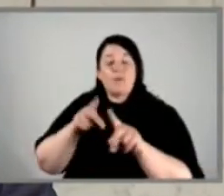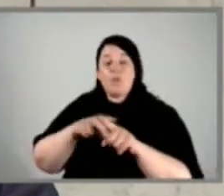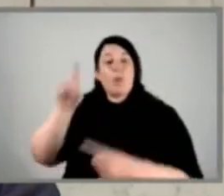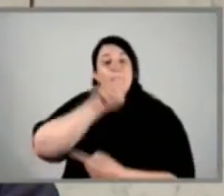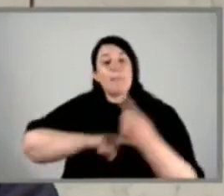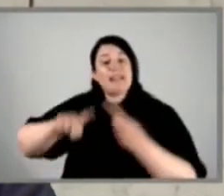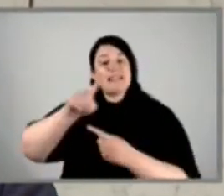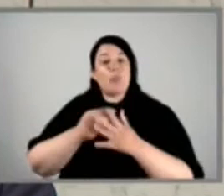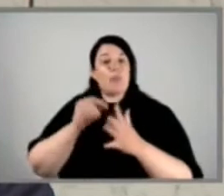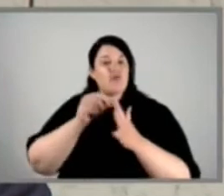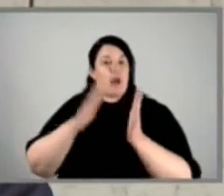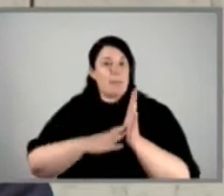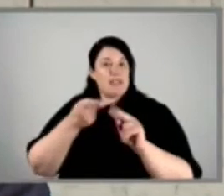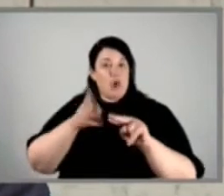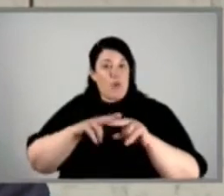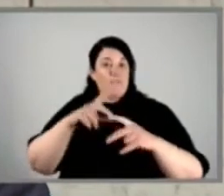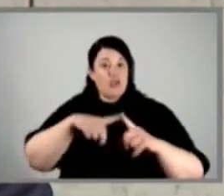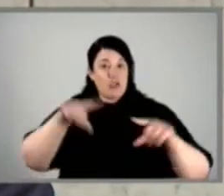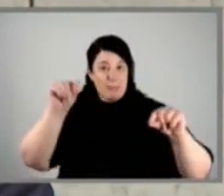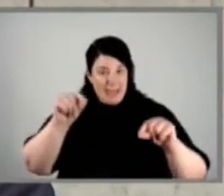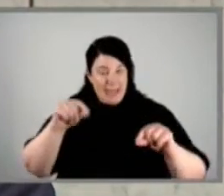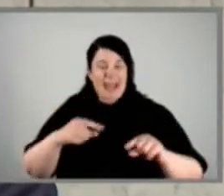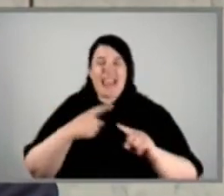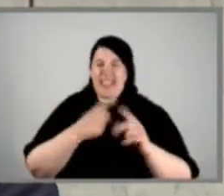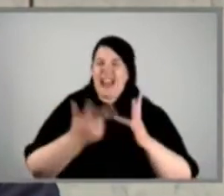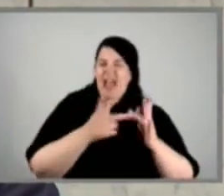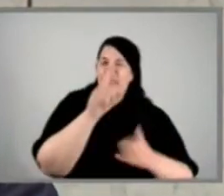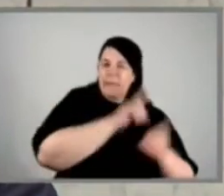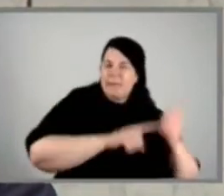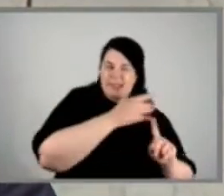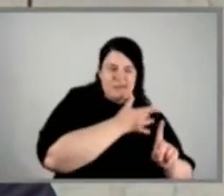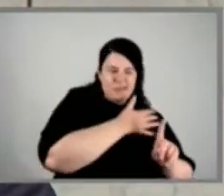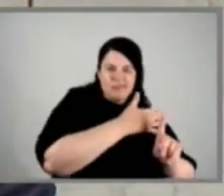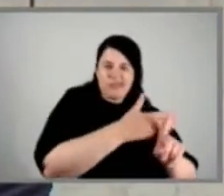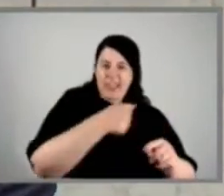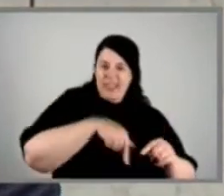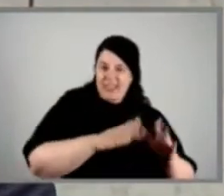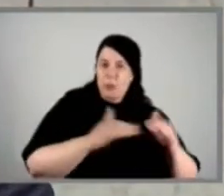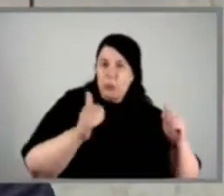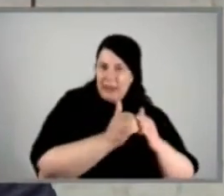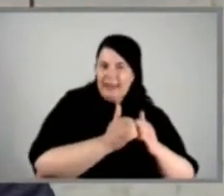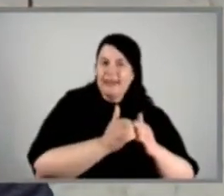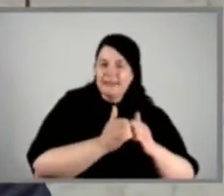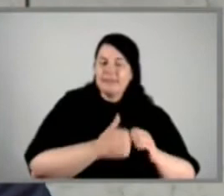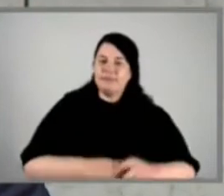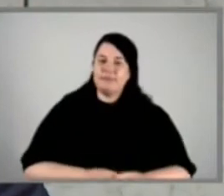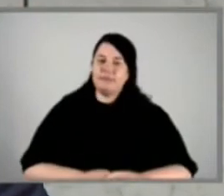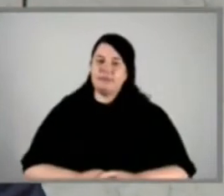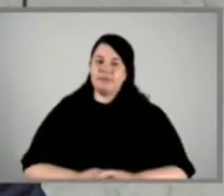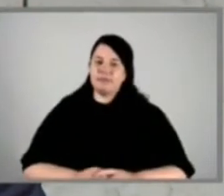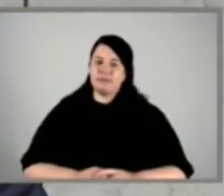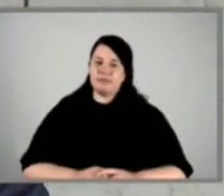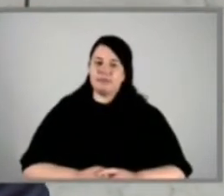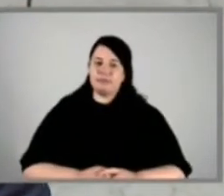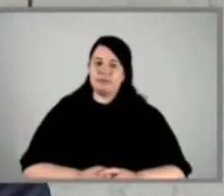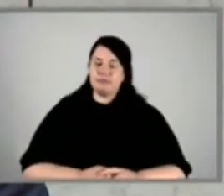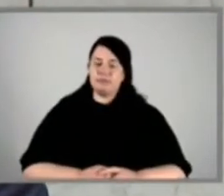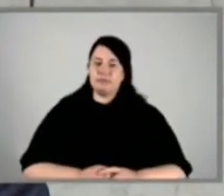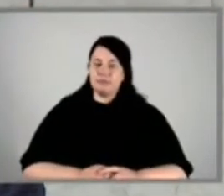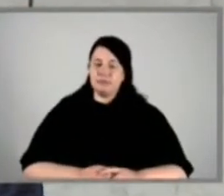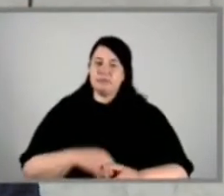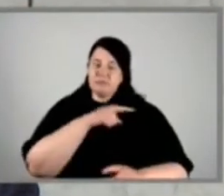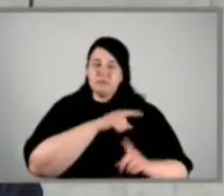Suga. And we have the ASEAN meetings virtually over the course of this weekend. And Dr Finkel may want to comment on this as well.